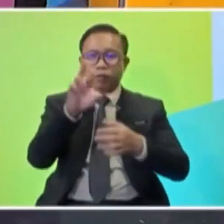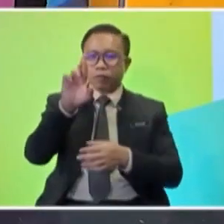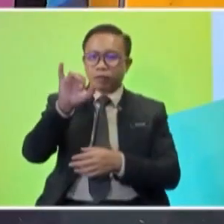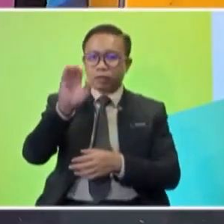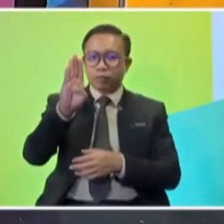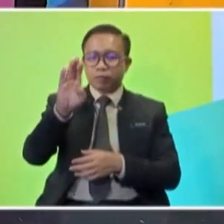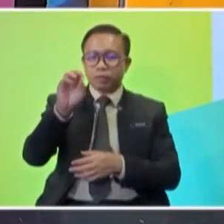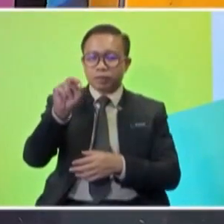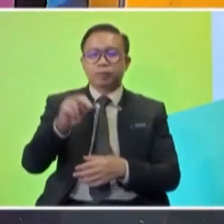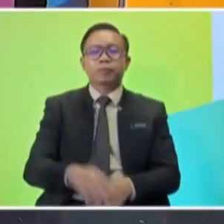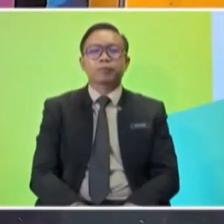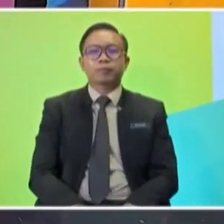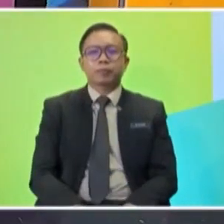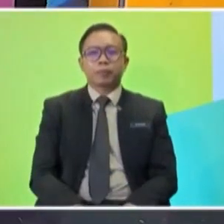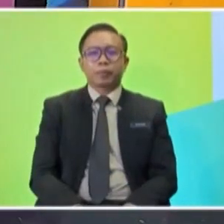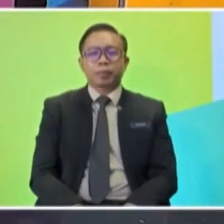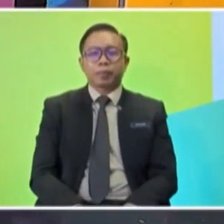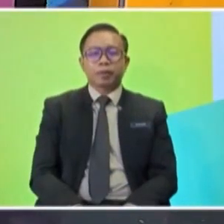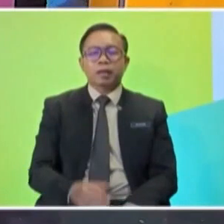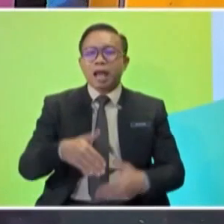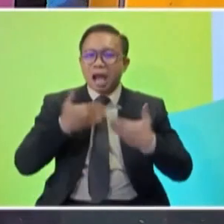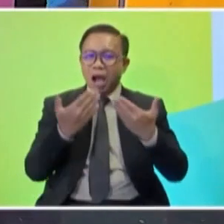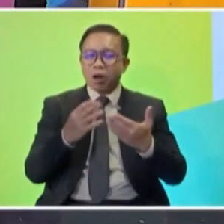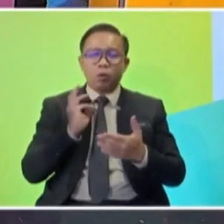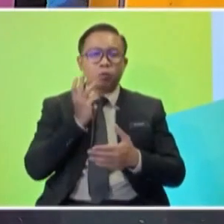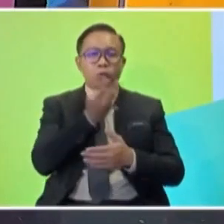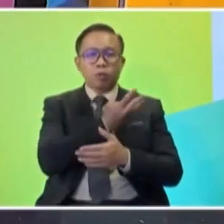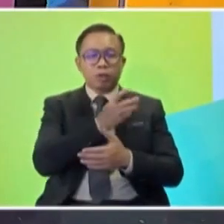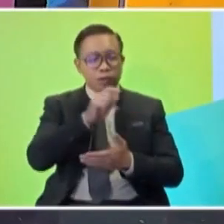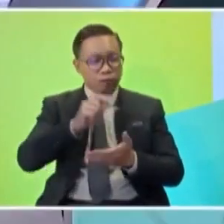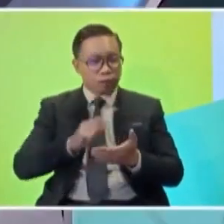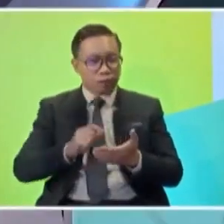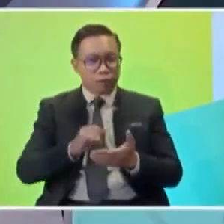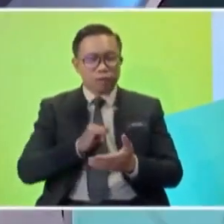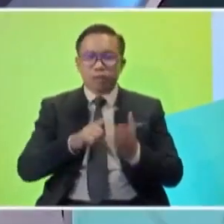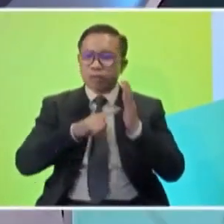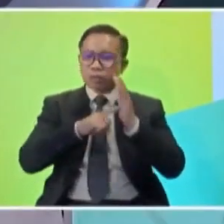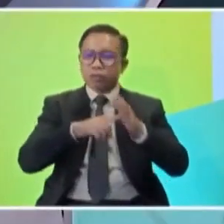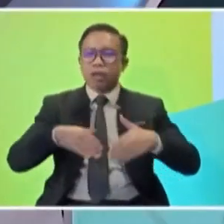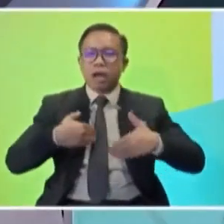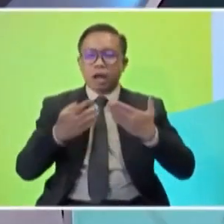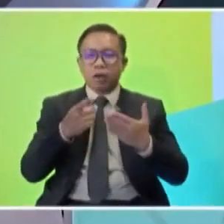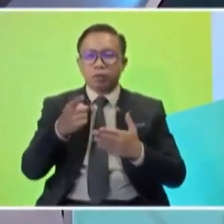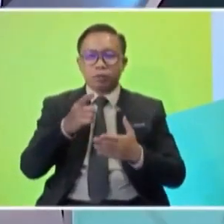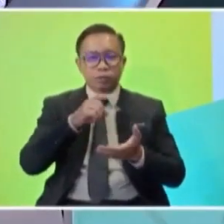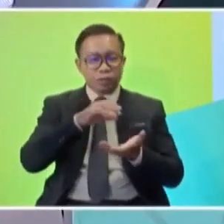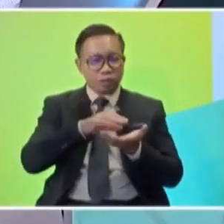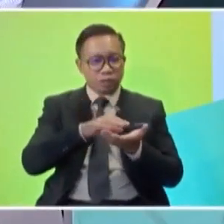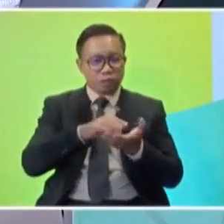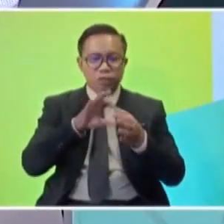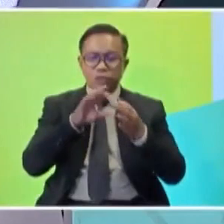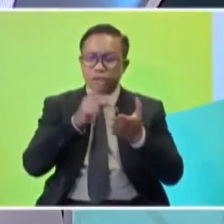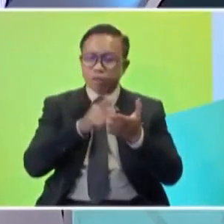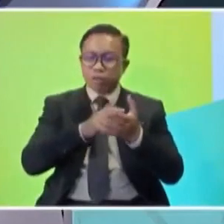method. Okay, understood, okay? Sir. This is how we write the standard written method. Now I'm going to show you how to do the calculation of standard written